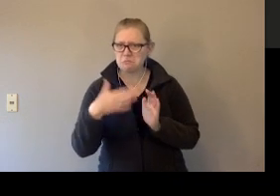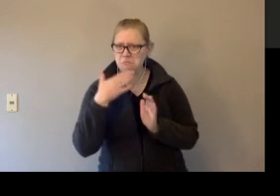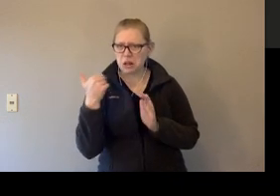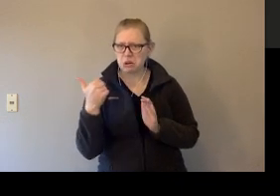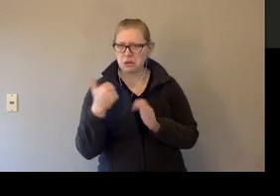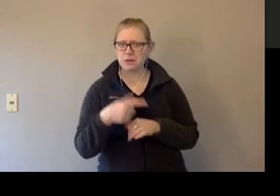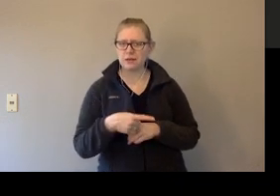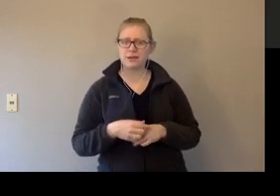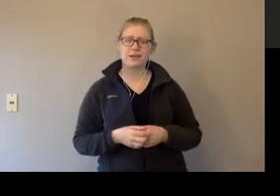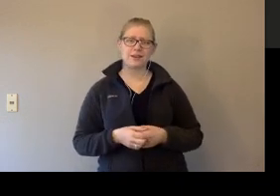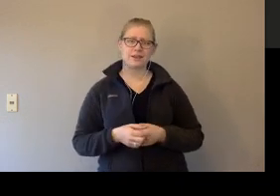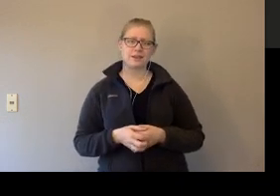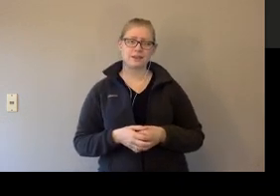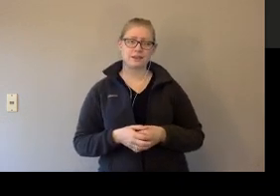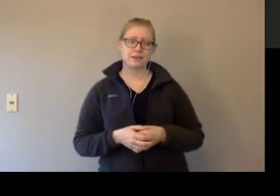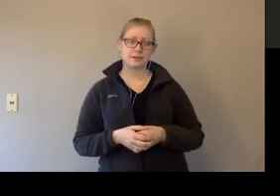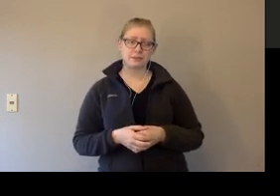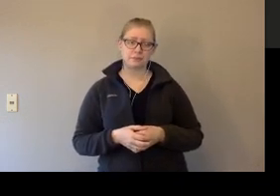So MN